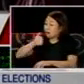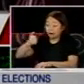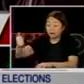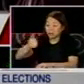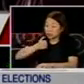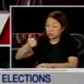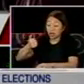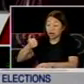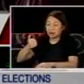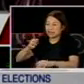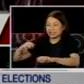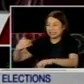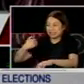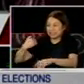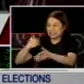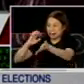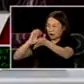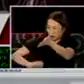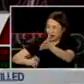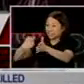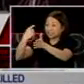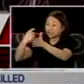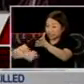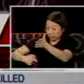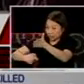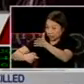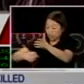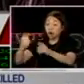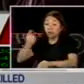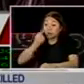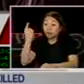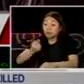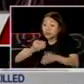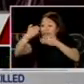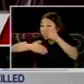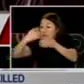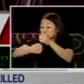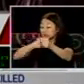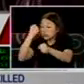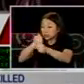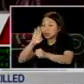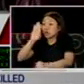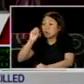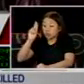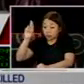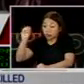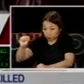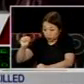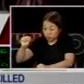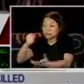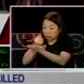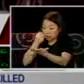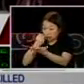were not subject to withholding tax, except those year-end and cash bonus in excess of 30,000. Is that